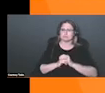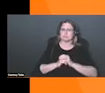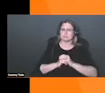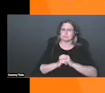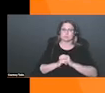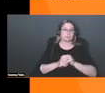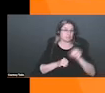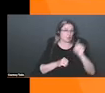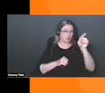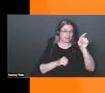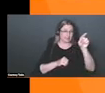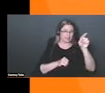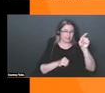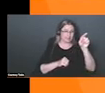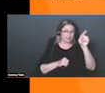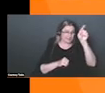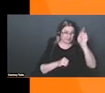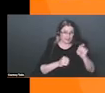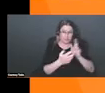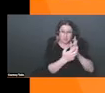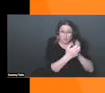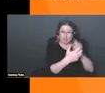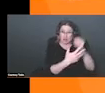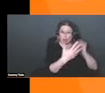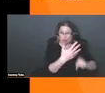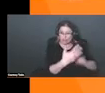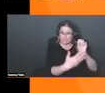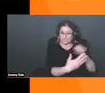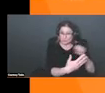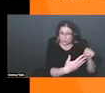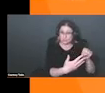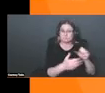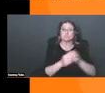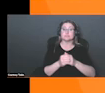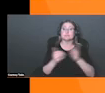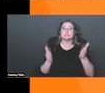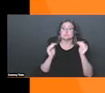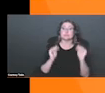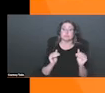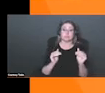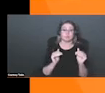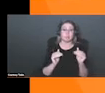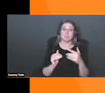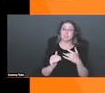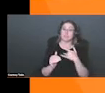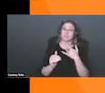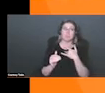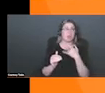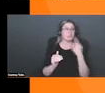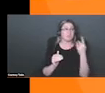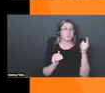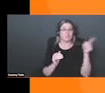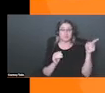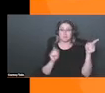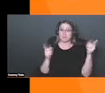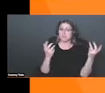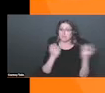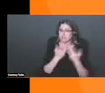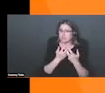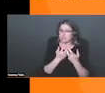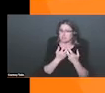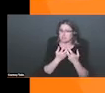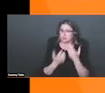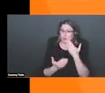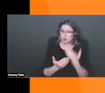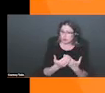whether I meet all of the criteria. Thirdly, is it a good fit? Does my company, you know,